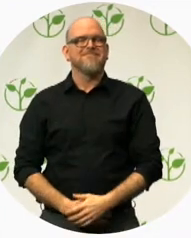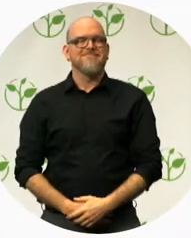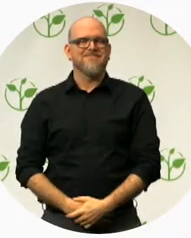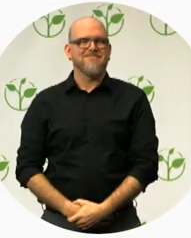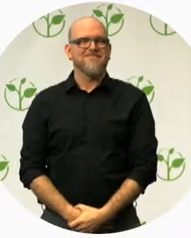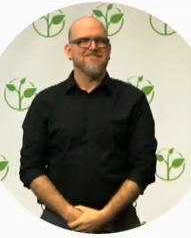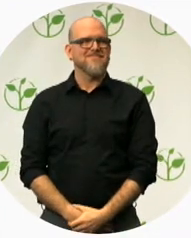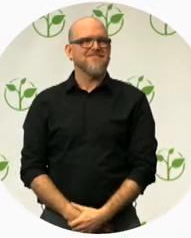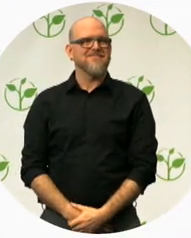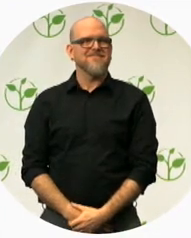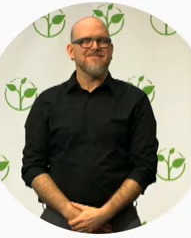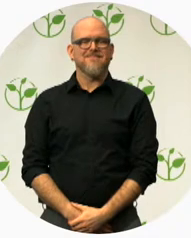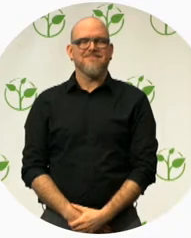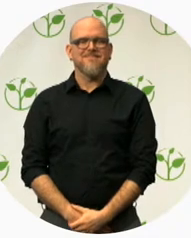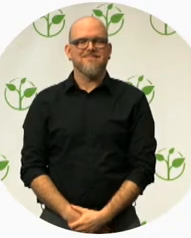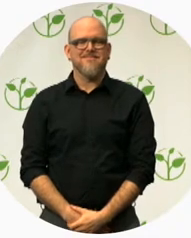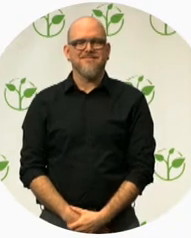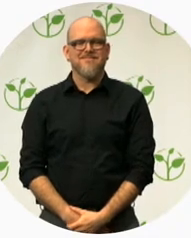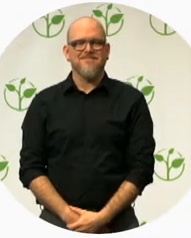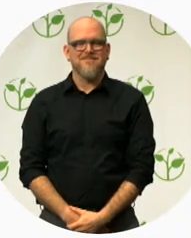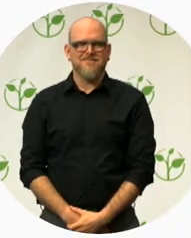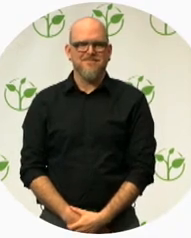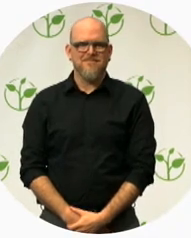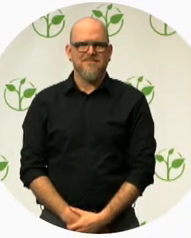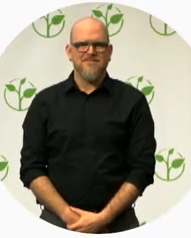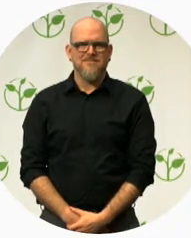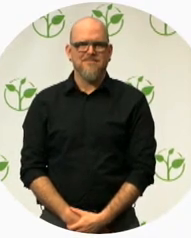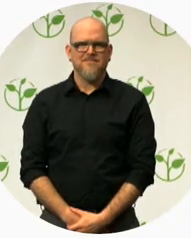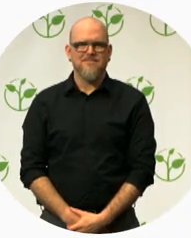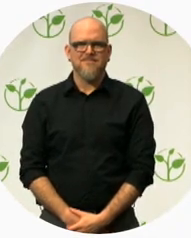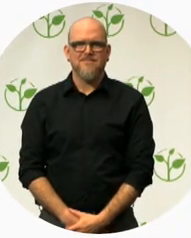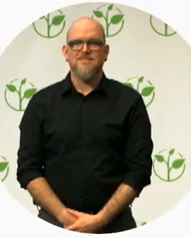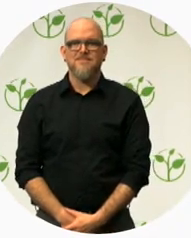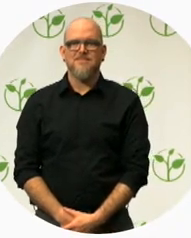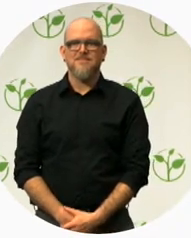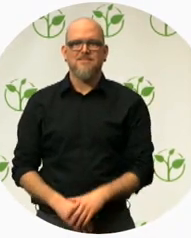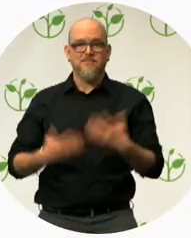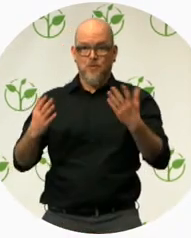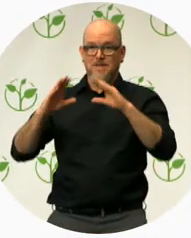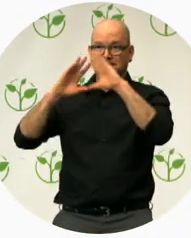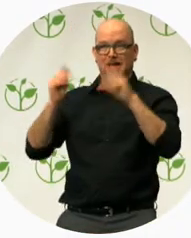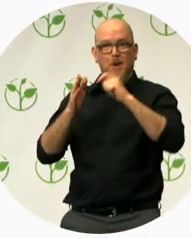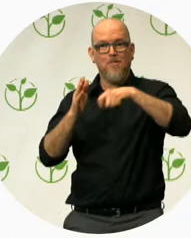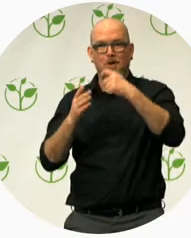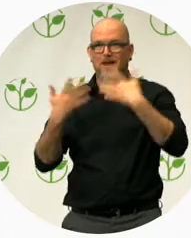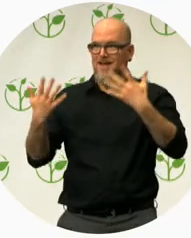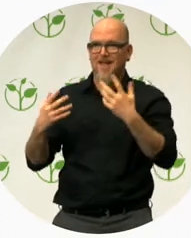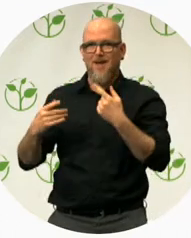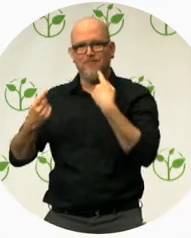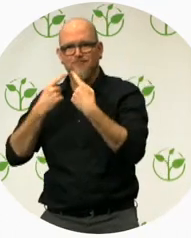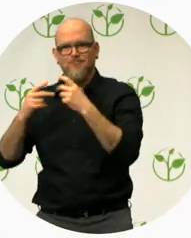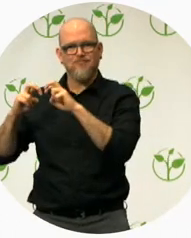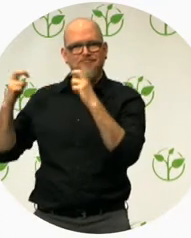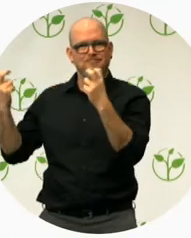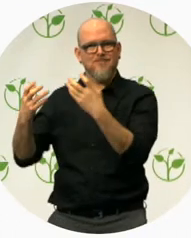So normally, at this stage of the Zero Project Conference and at many other conferences, what you do as a conference organizer and